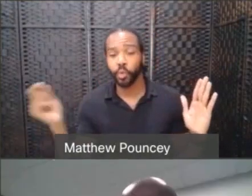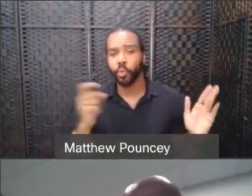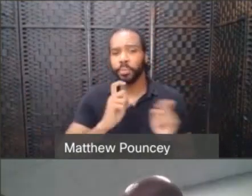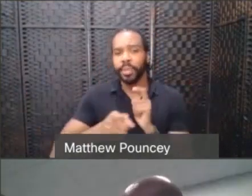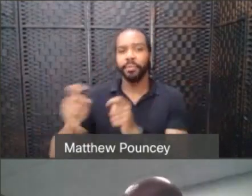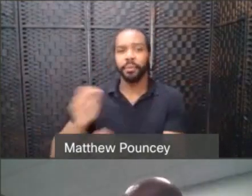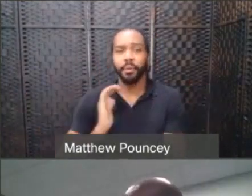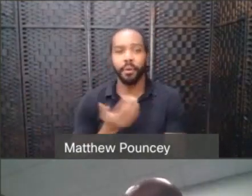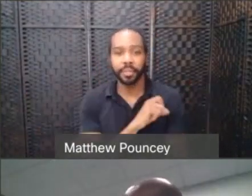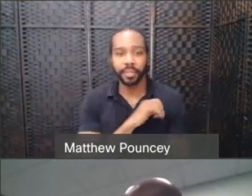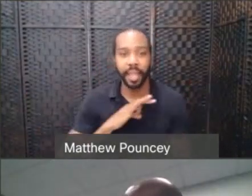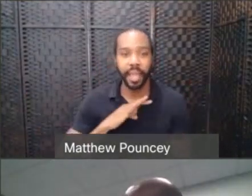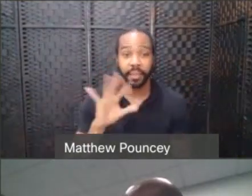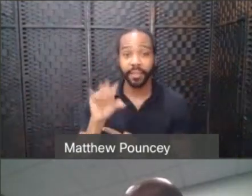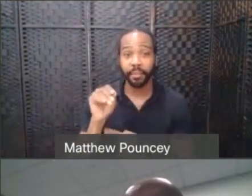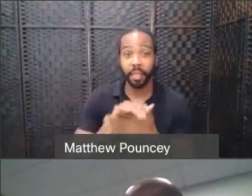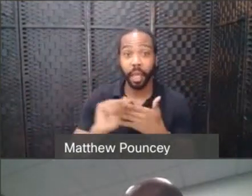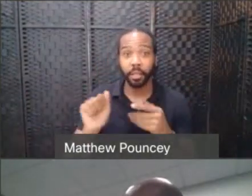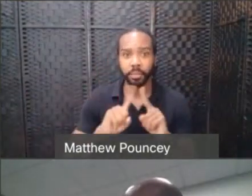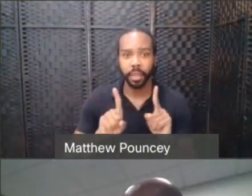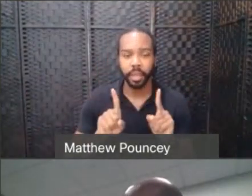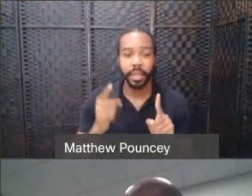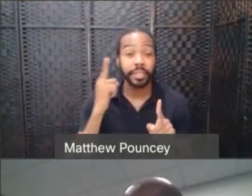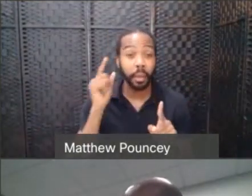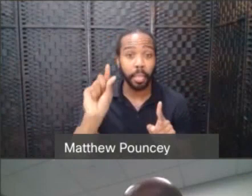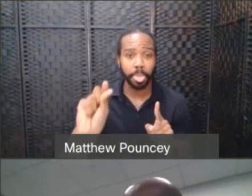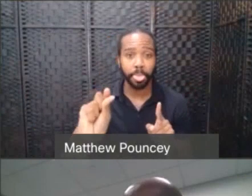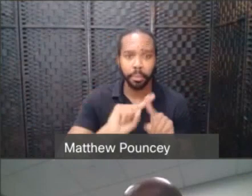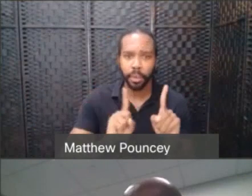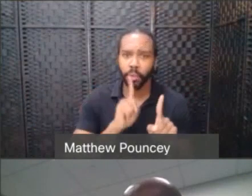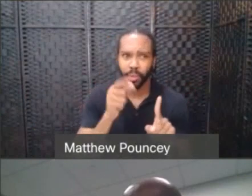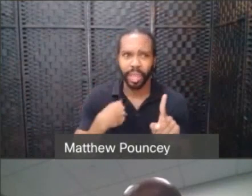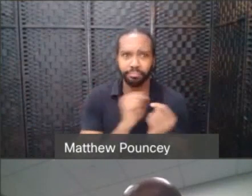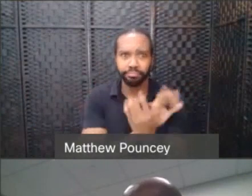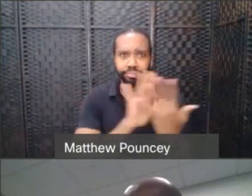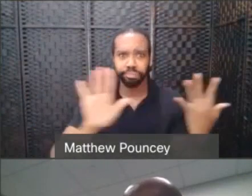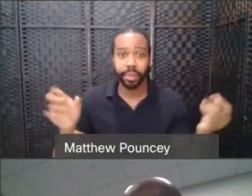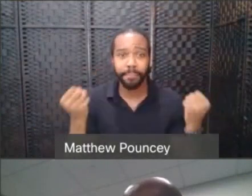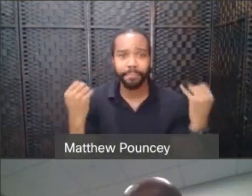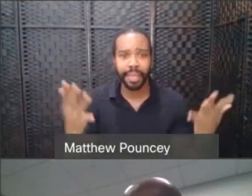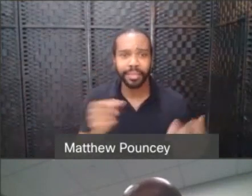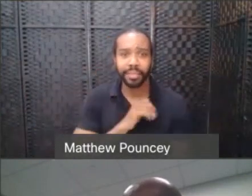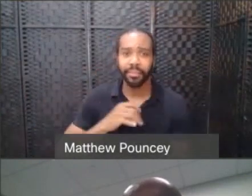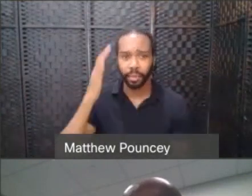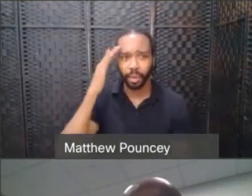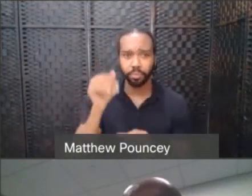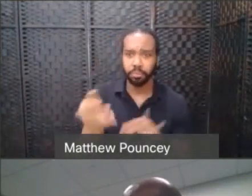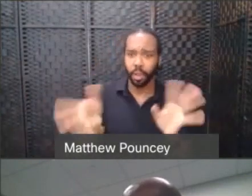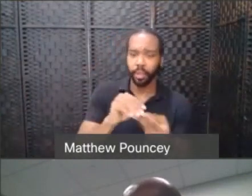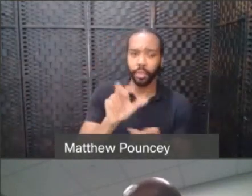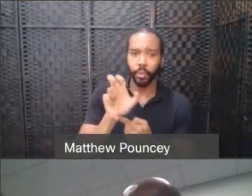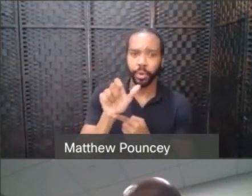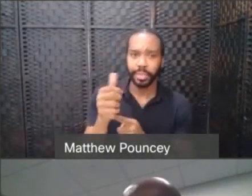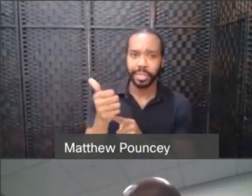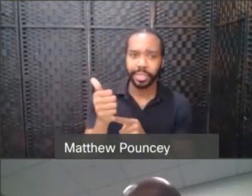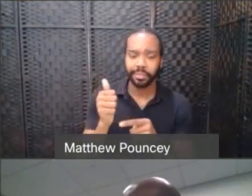but I mean, the reality is we have a lot of staff, so we have about 310 staff. So, you know, the exposure is quite